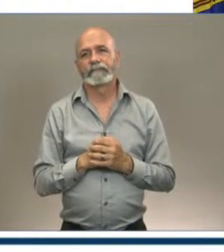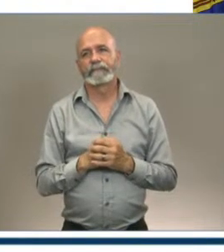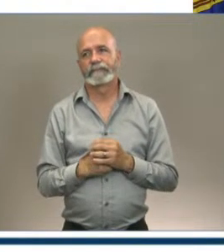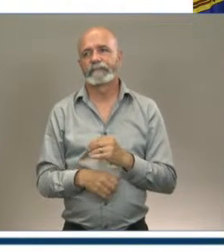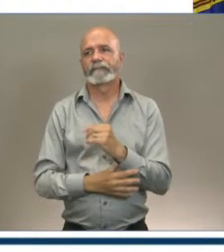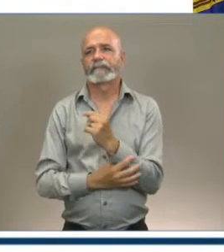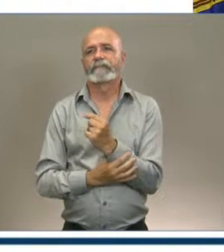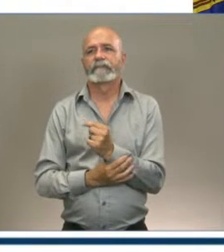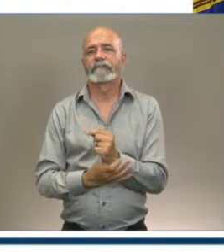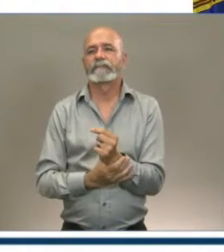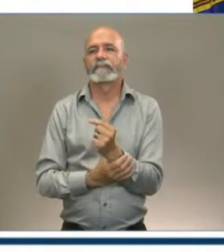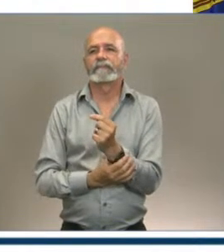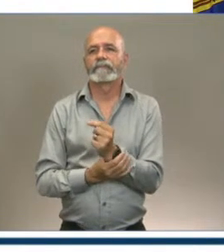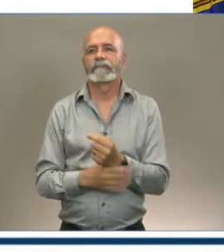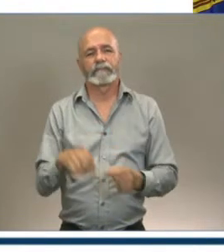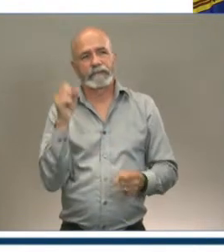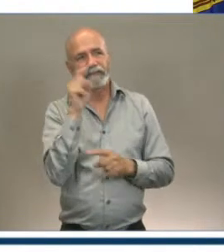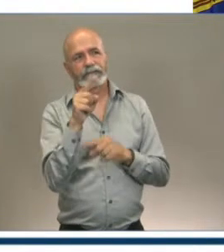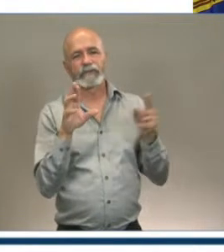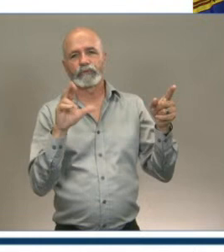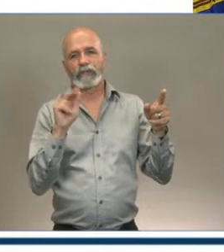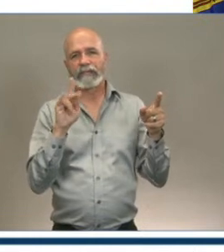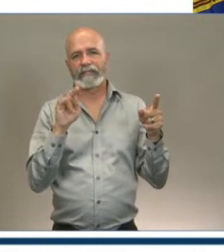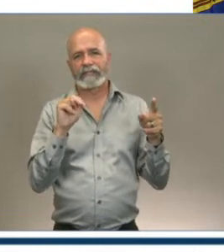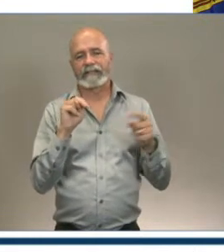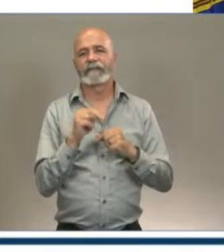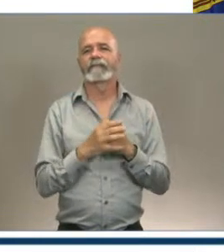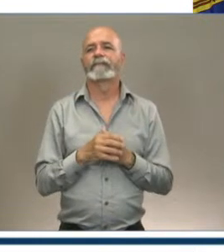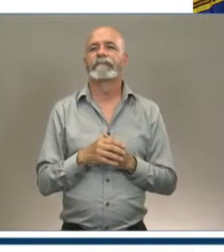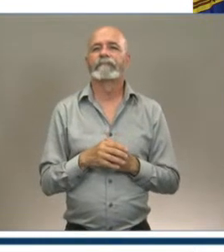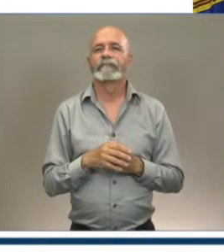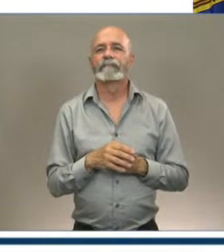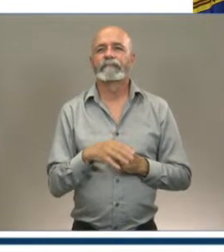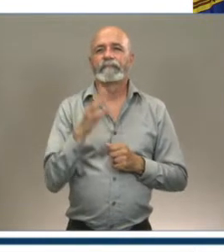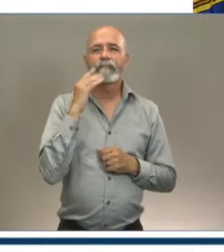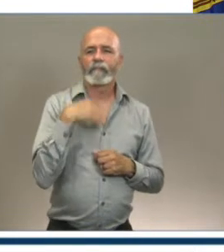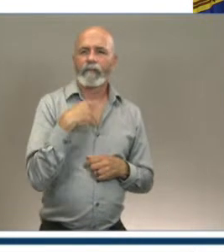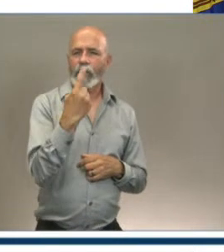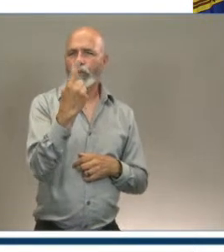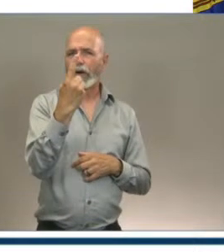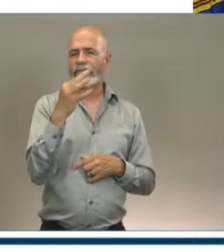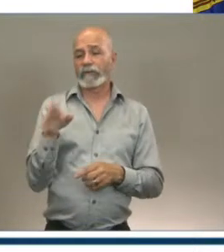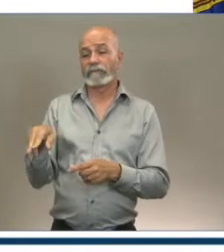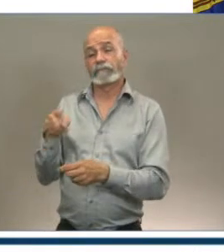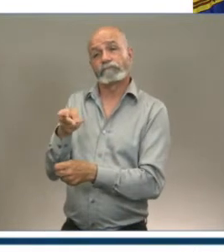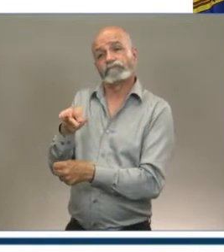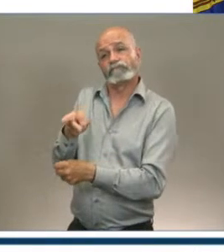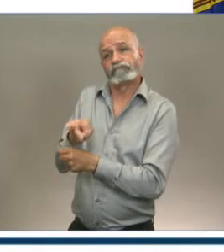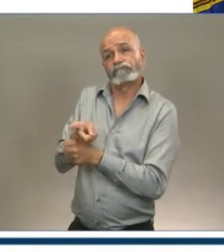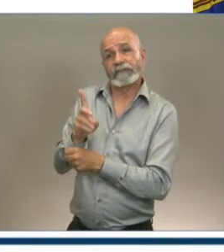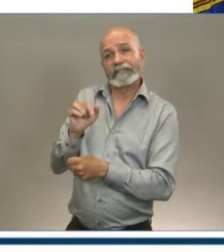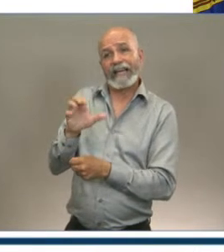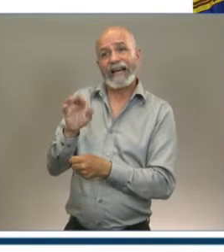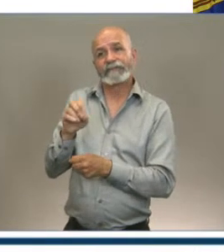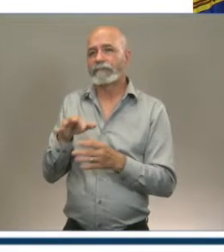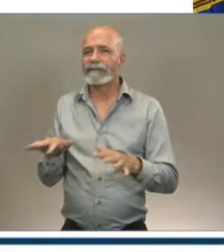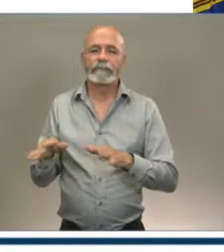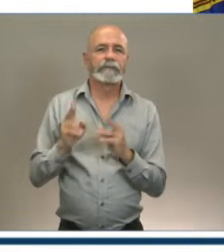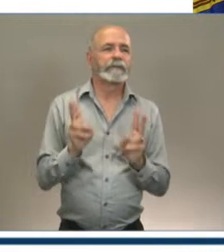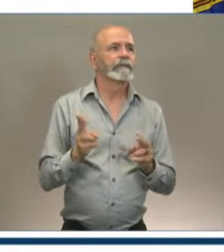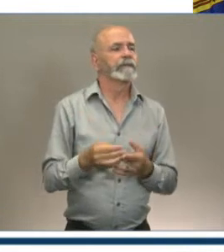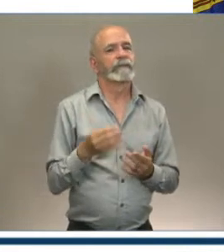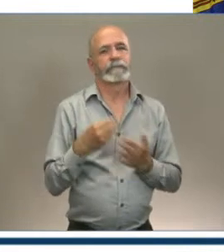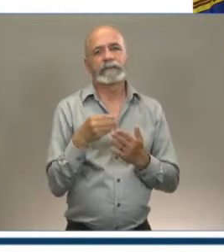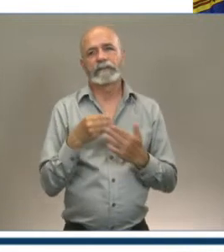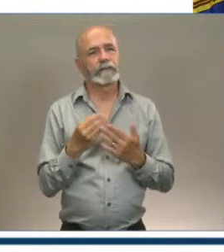you. And for Premier Rankin, we're hearing from at least one child care center that they're just finally getting paid, in the next 24 hours.